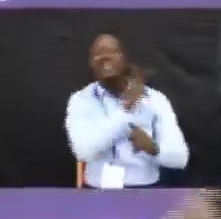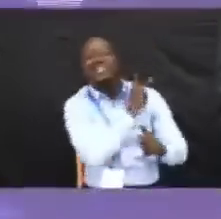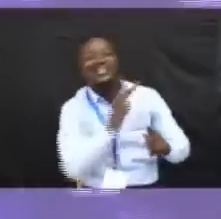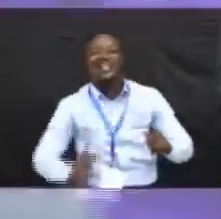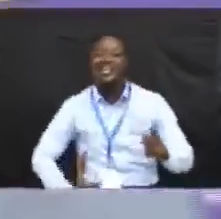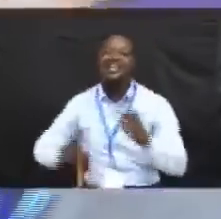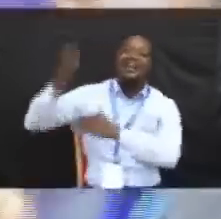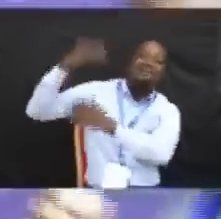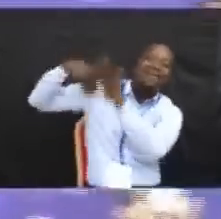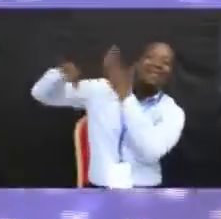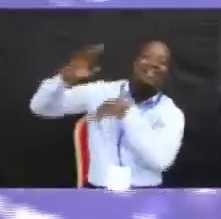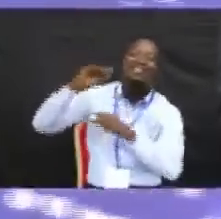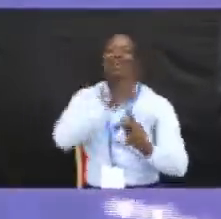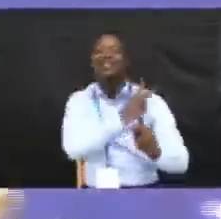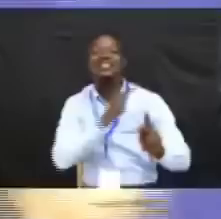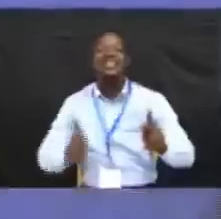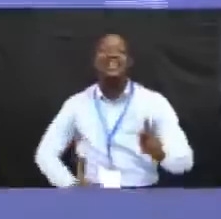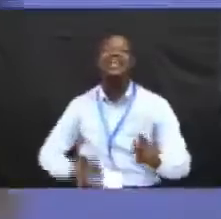There is something